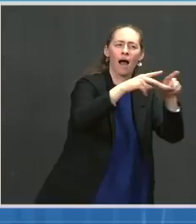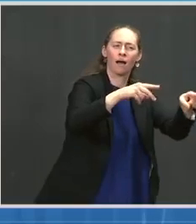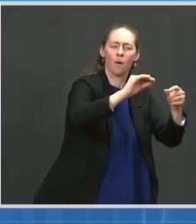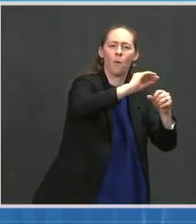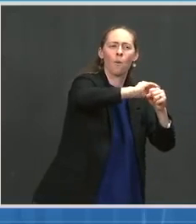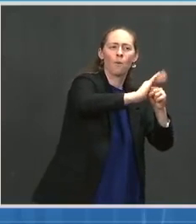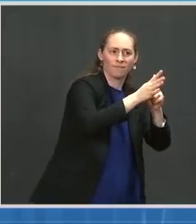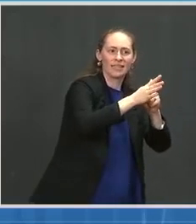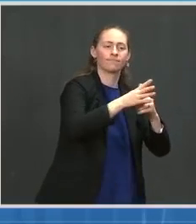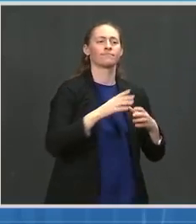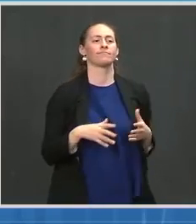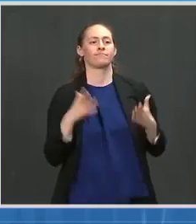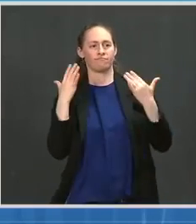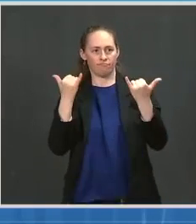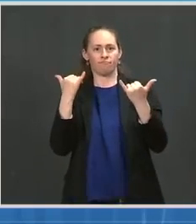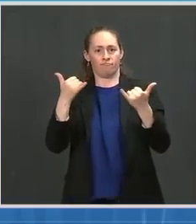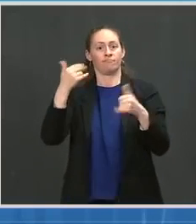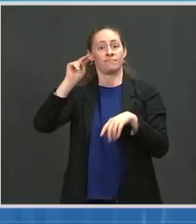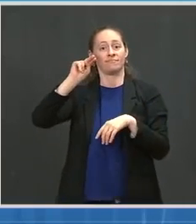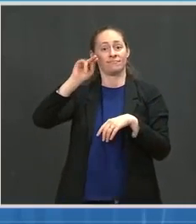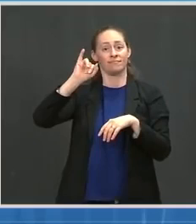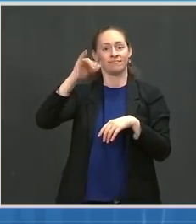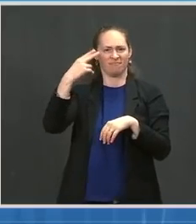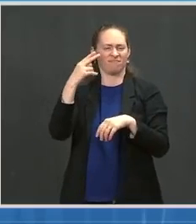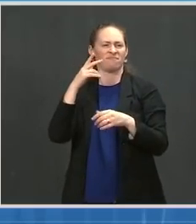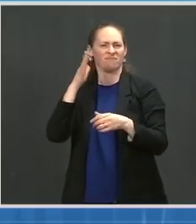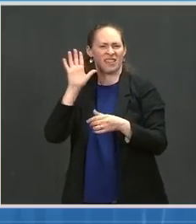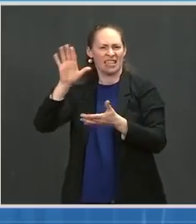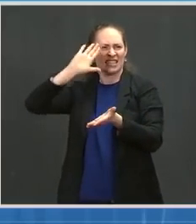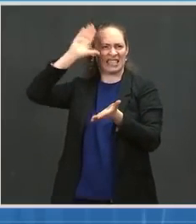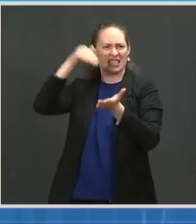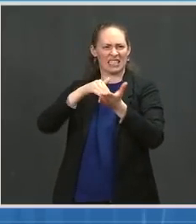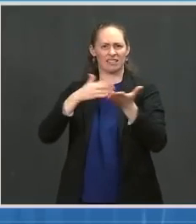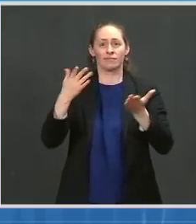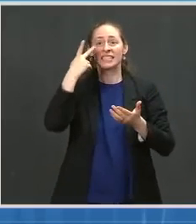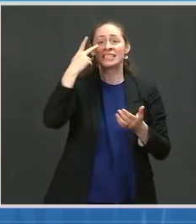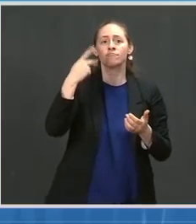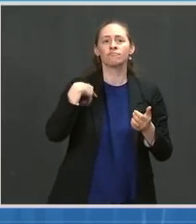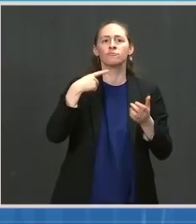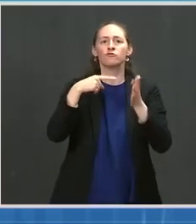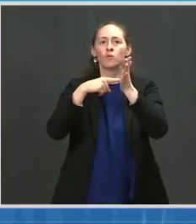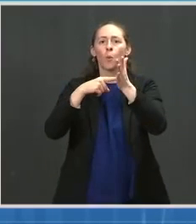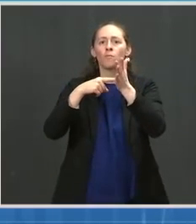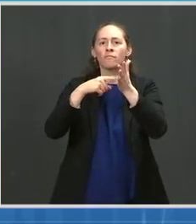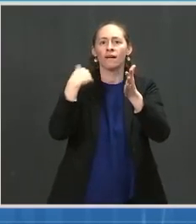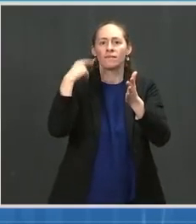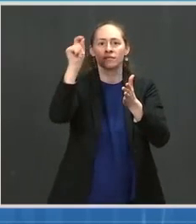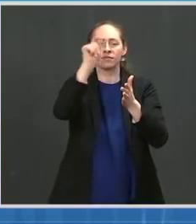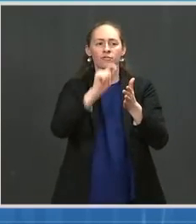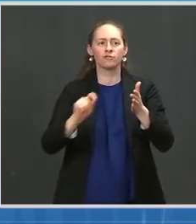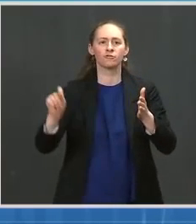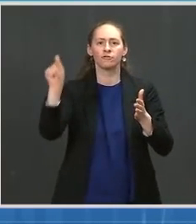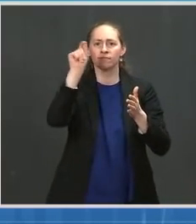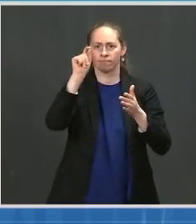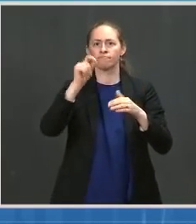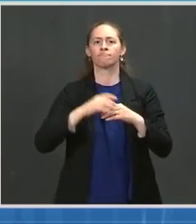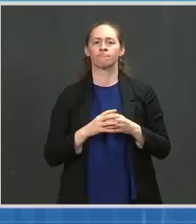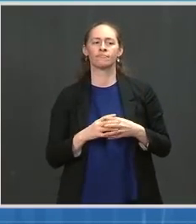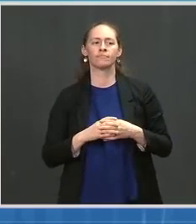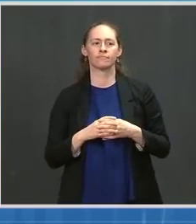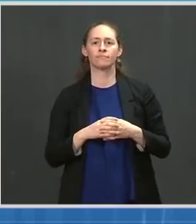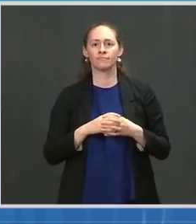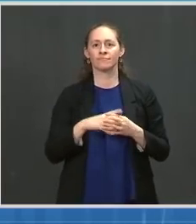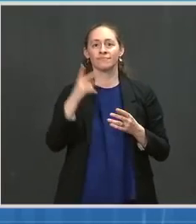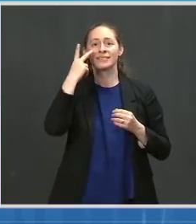I've circled two investigators on this slide. The one on the lower left is Peter Kwong, who was predominantly an